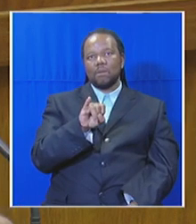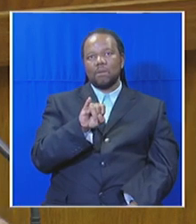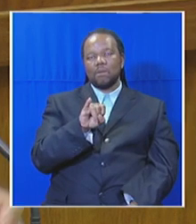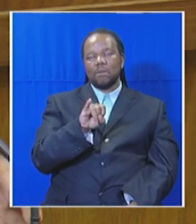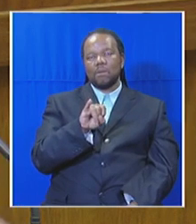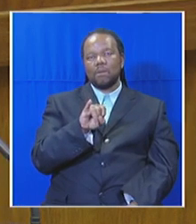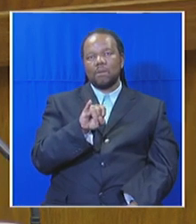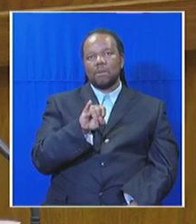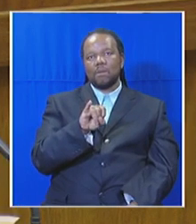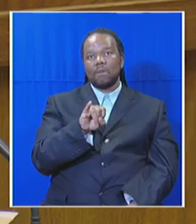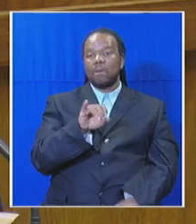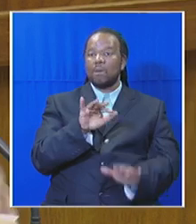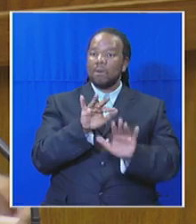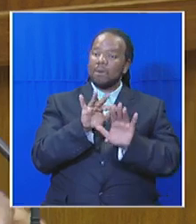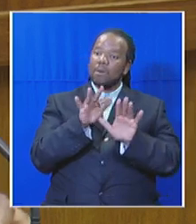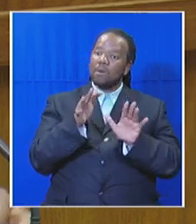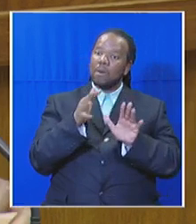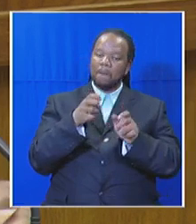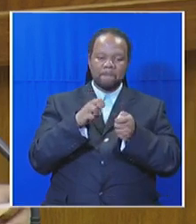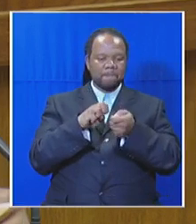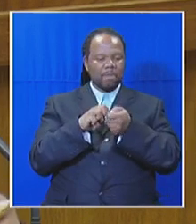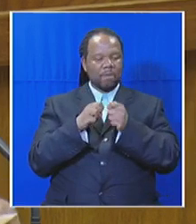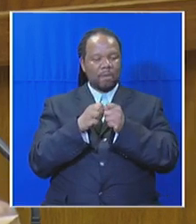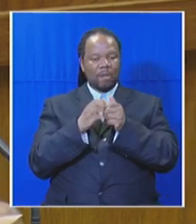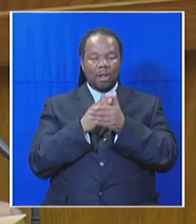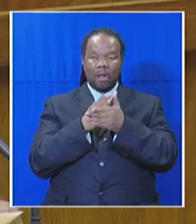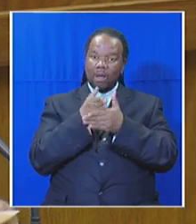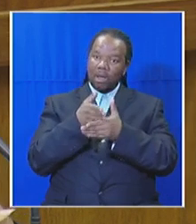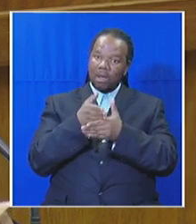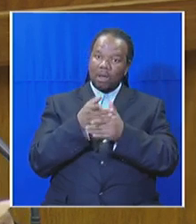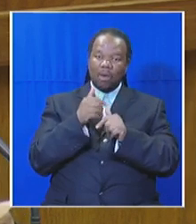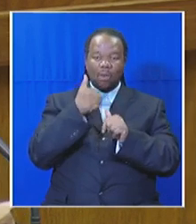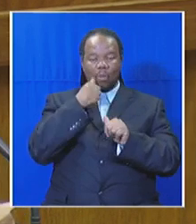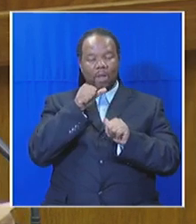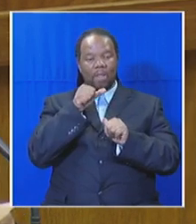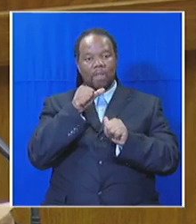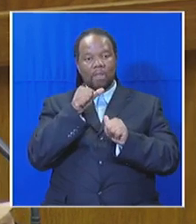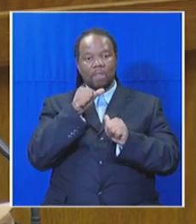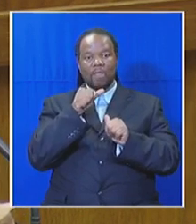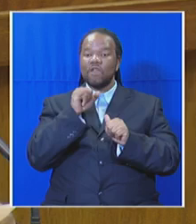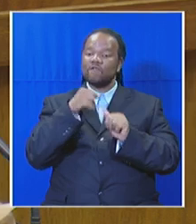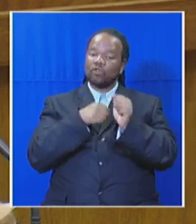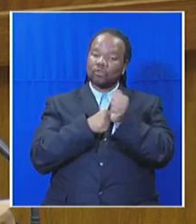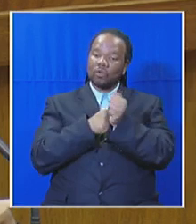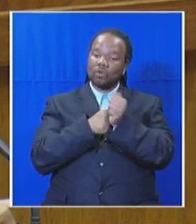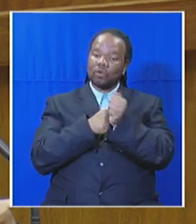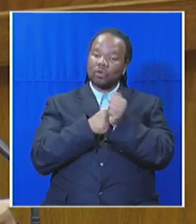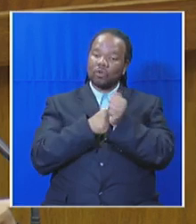unblocking obstacles in the implementation of infrastructure development projects